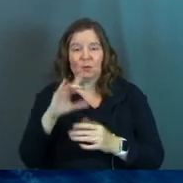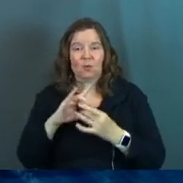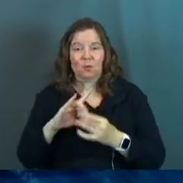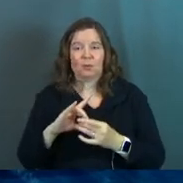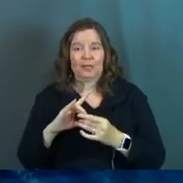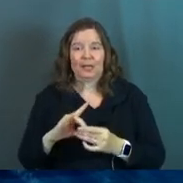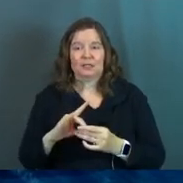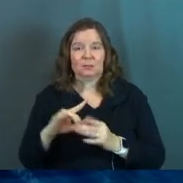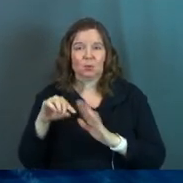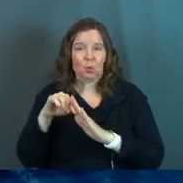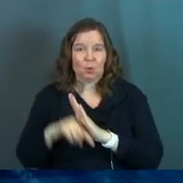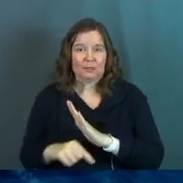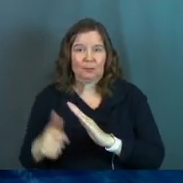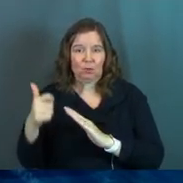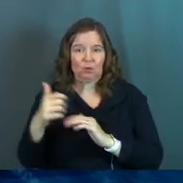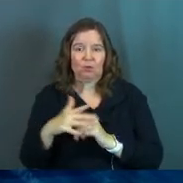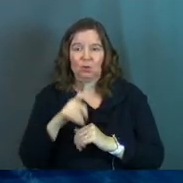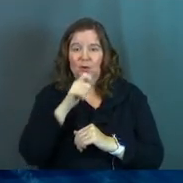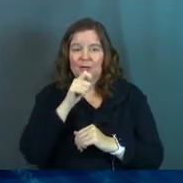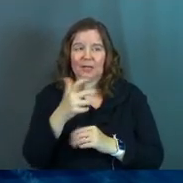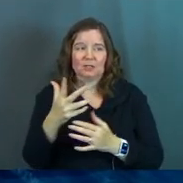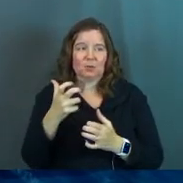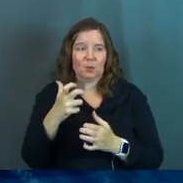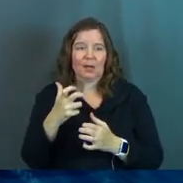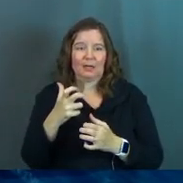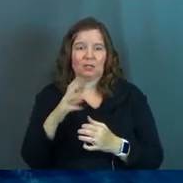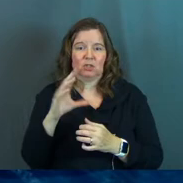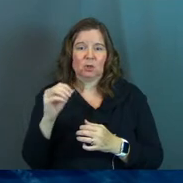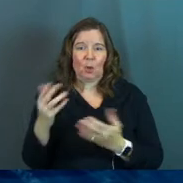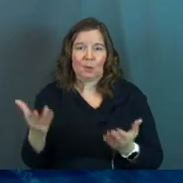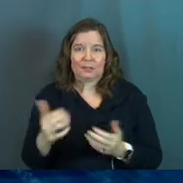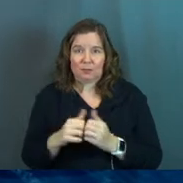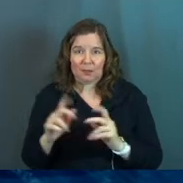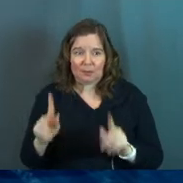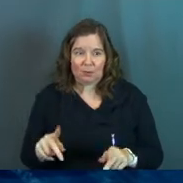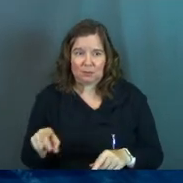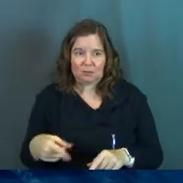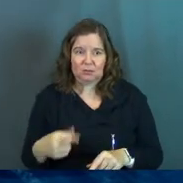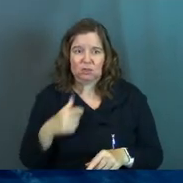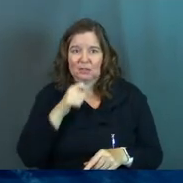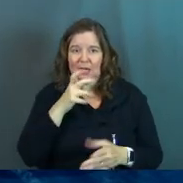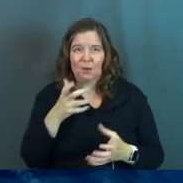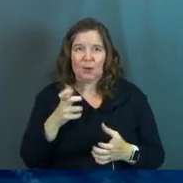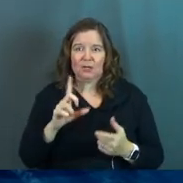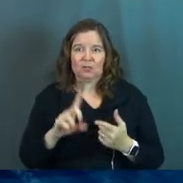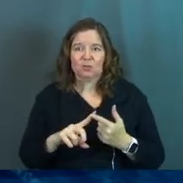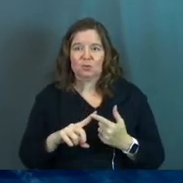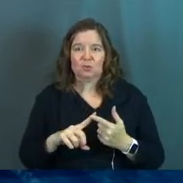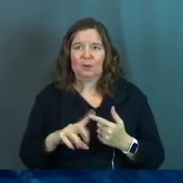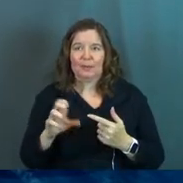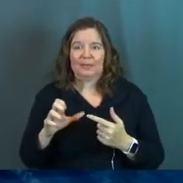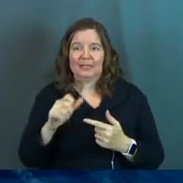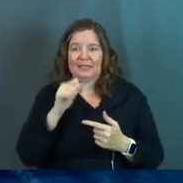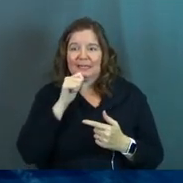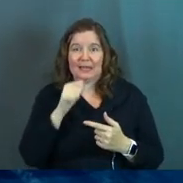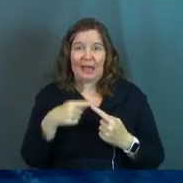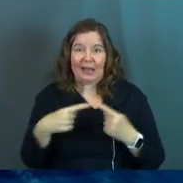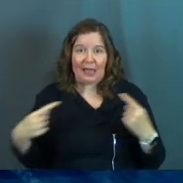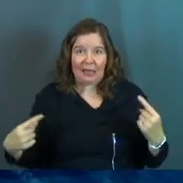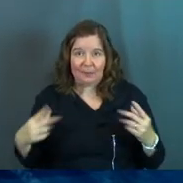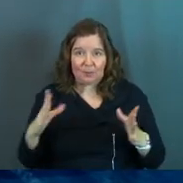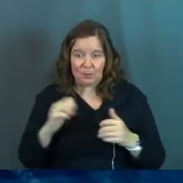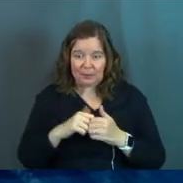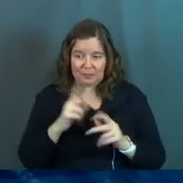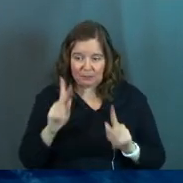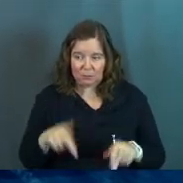the relationship to go deeper. You're not just wanting to coexist with this person. You're not just wanting to like be not enemies with